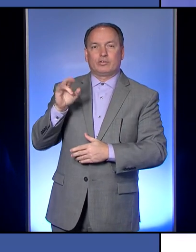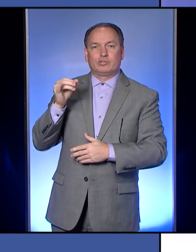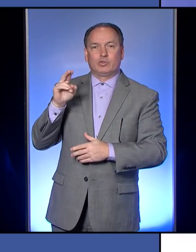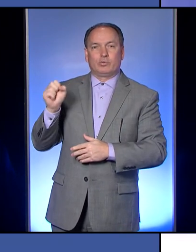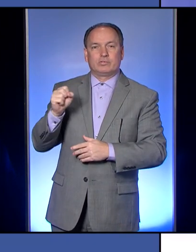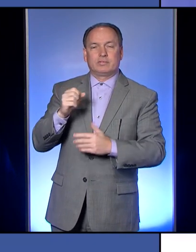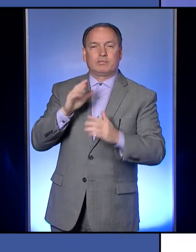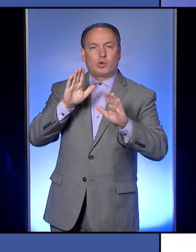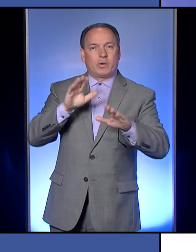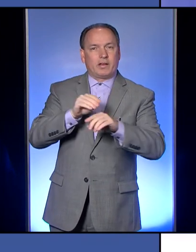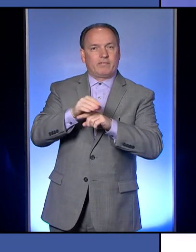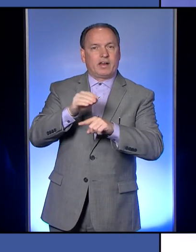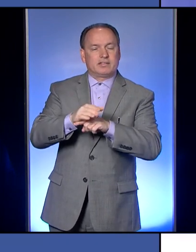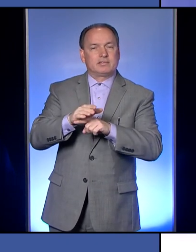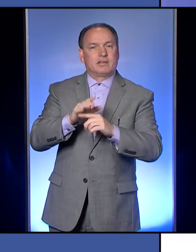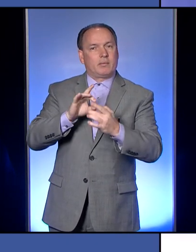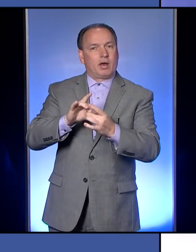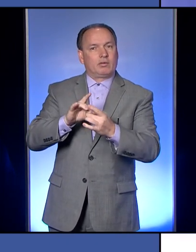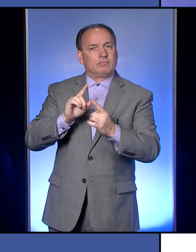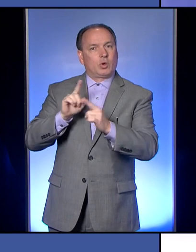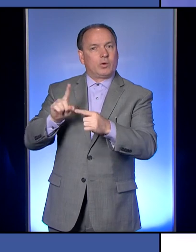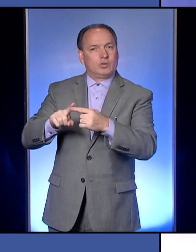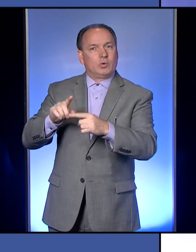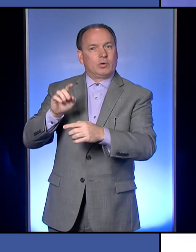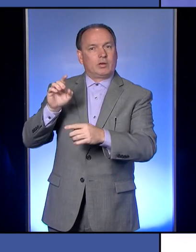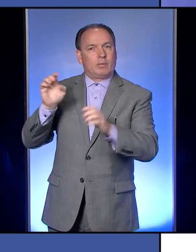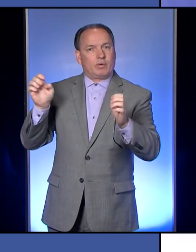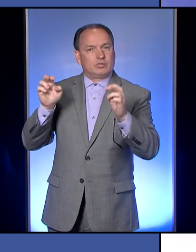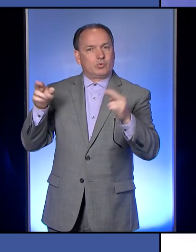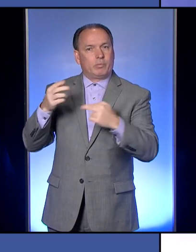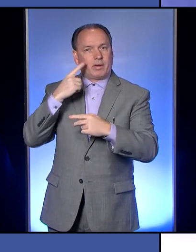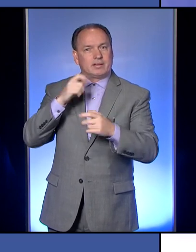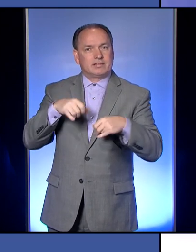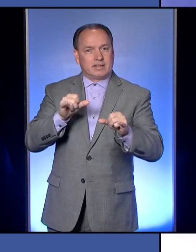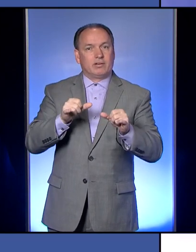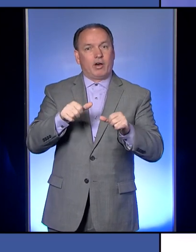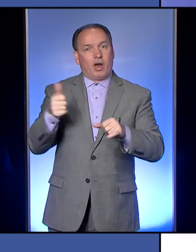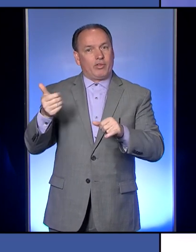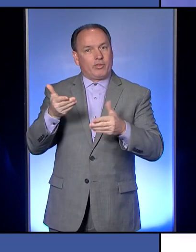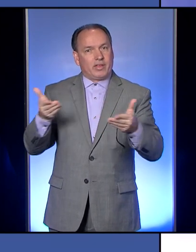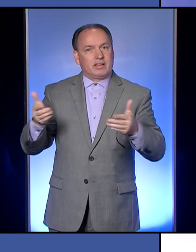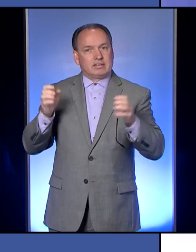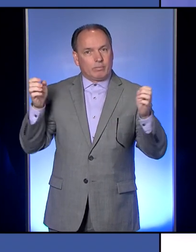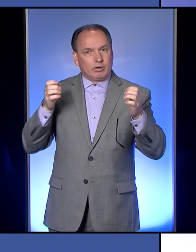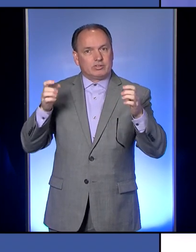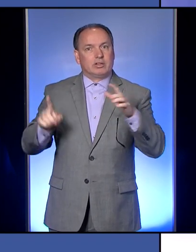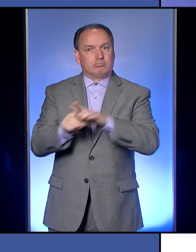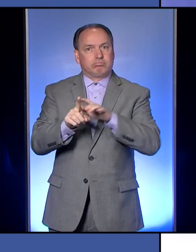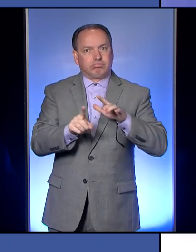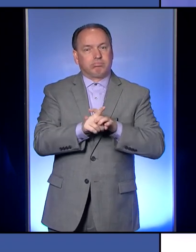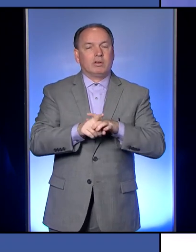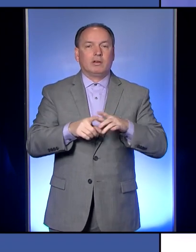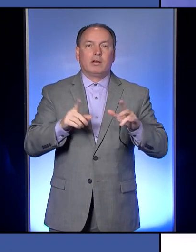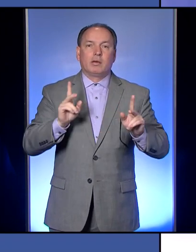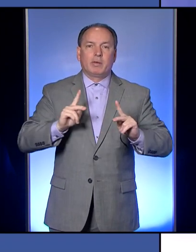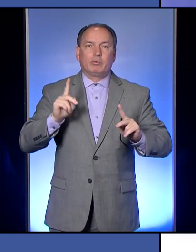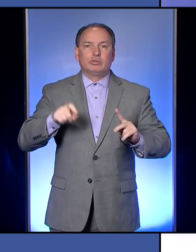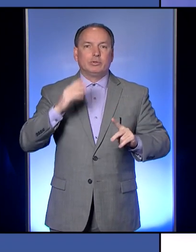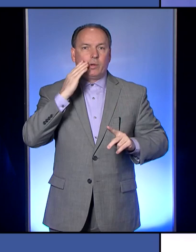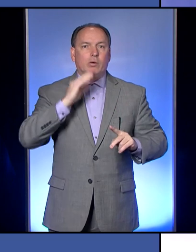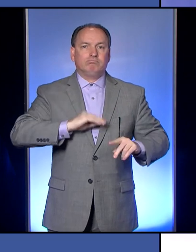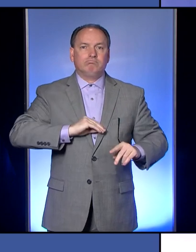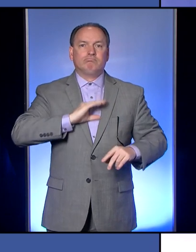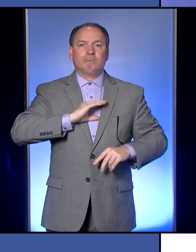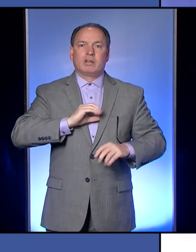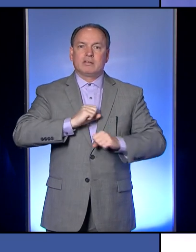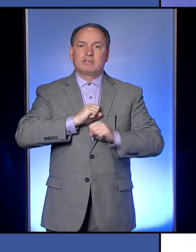advice on going to the emergency room, because other things still are happening besides COVID-19, and it's good for people to know that they are safe if they need